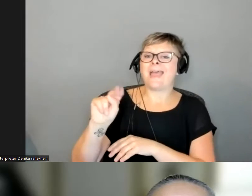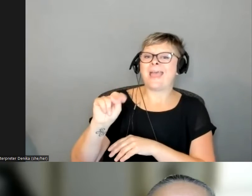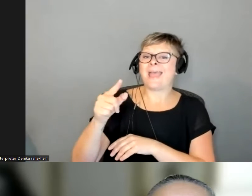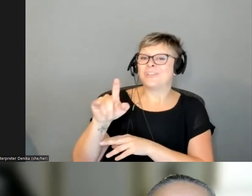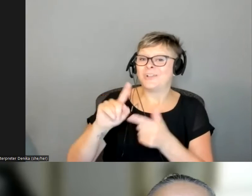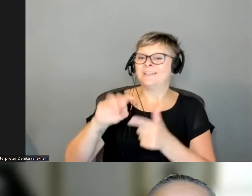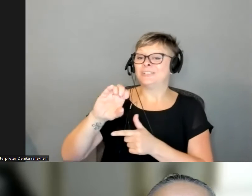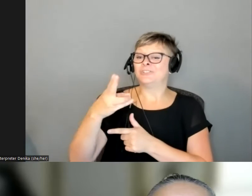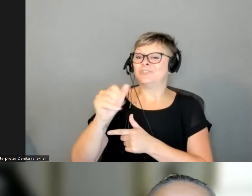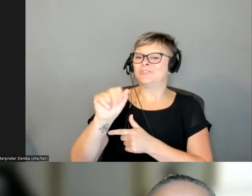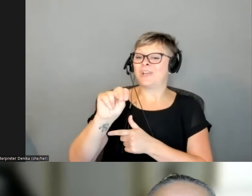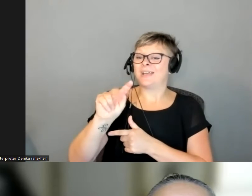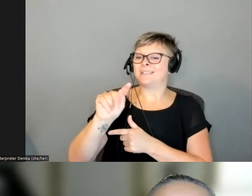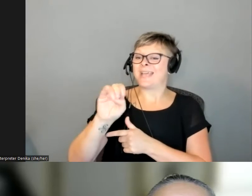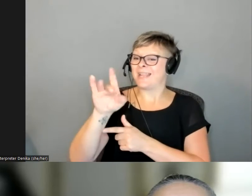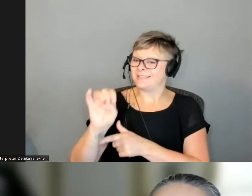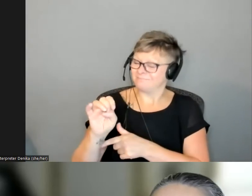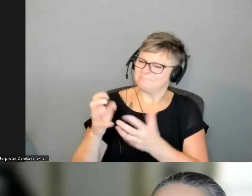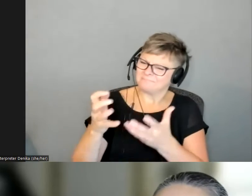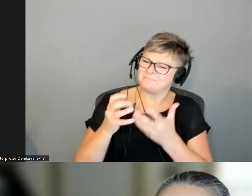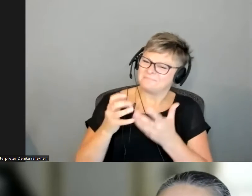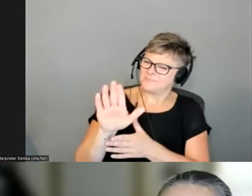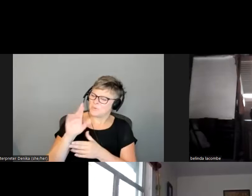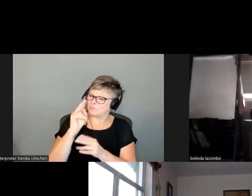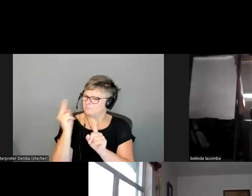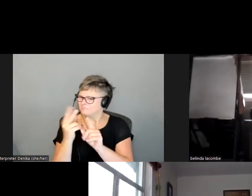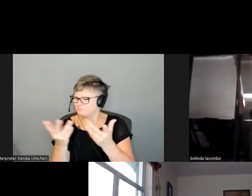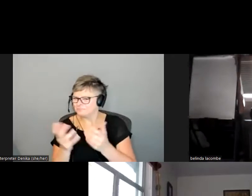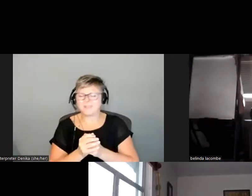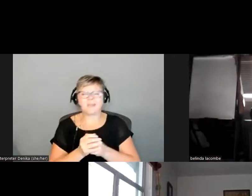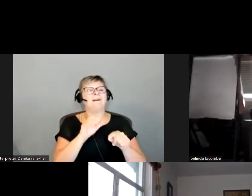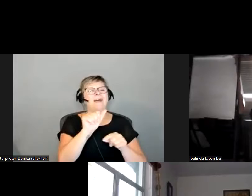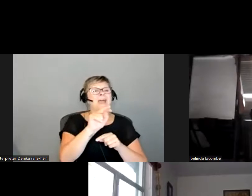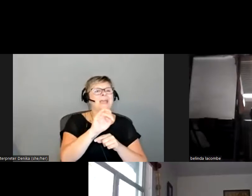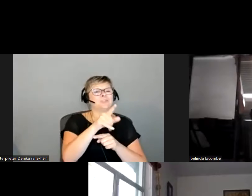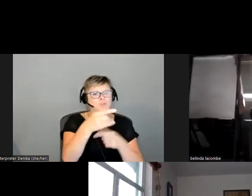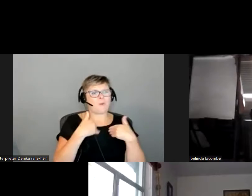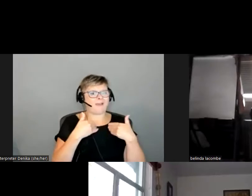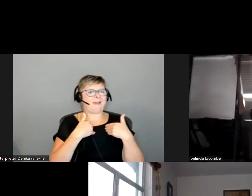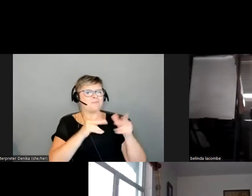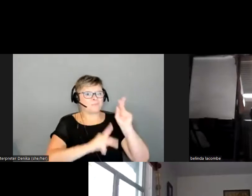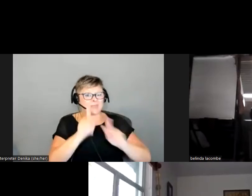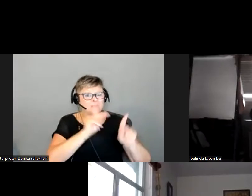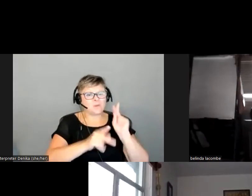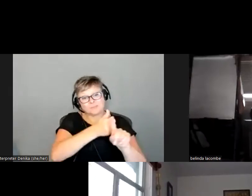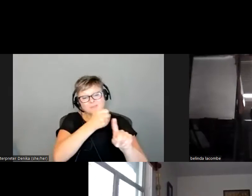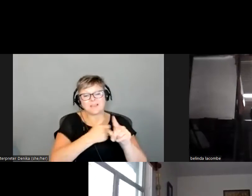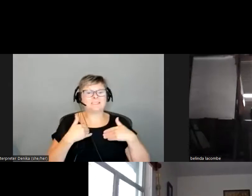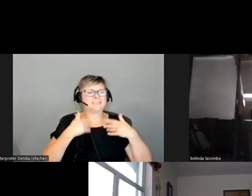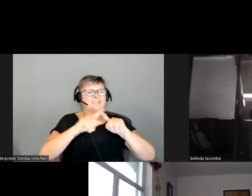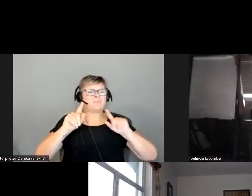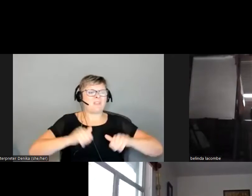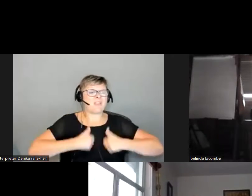from you as well about this, because Angel, you work with older adults who have extremely varied life experiences. Some of them are newcomers to Canada, some of